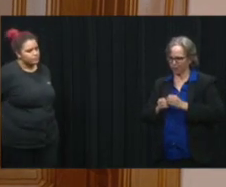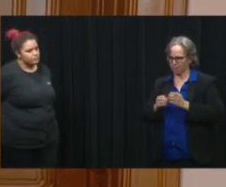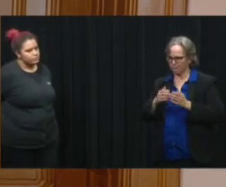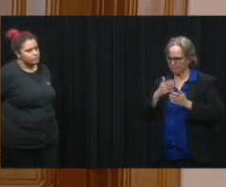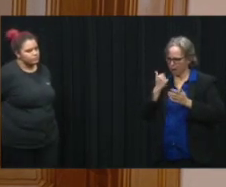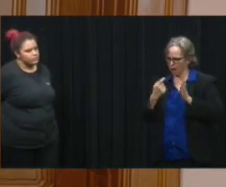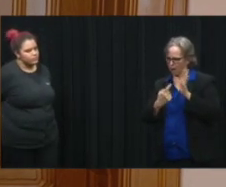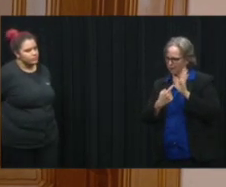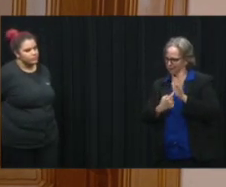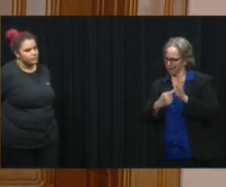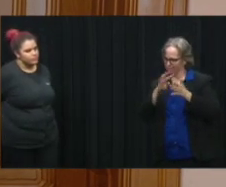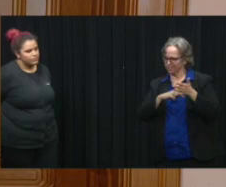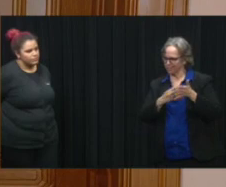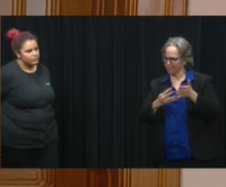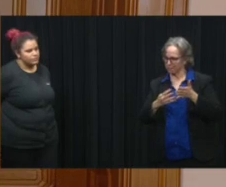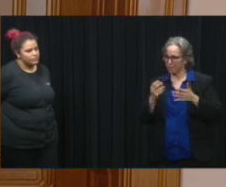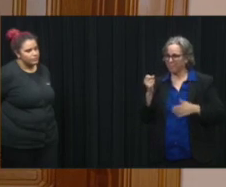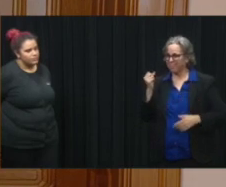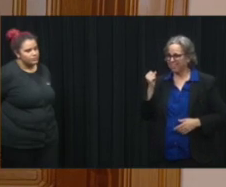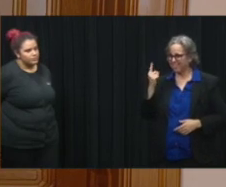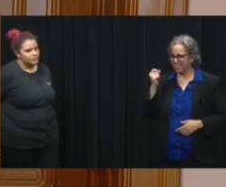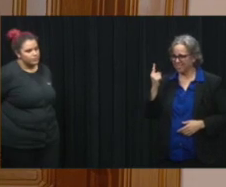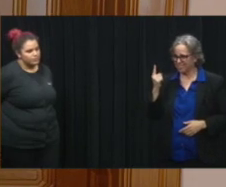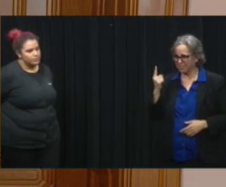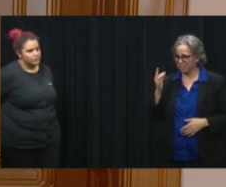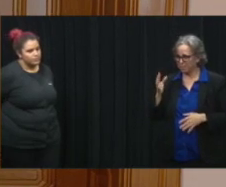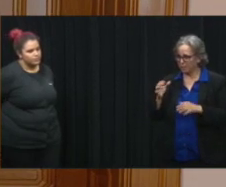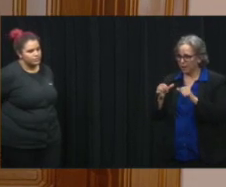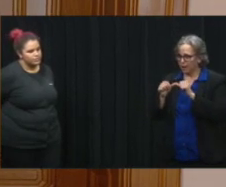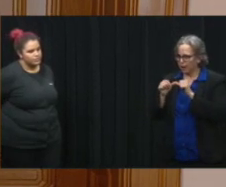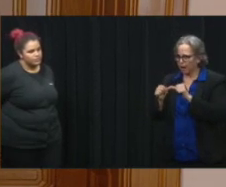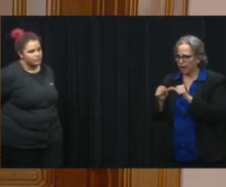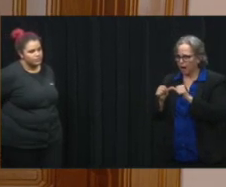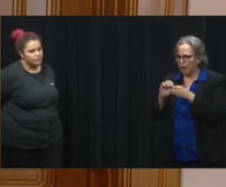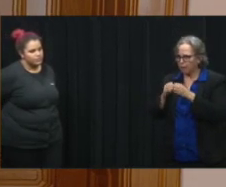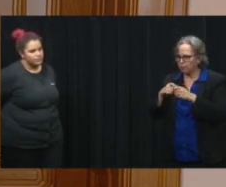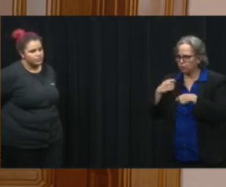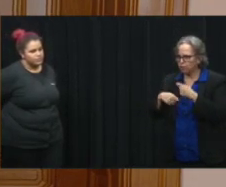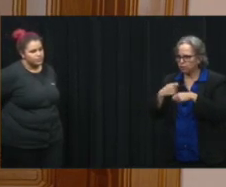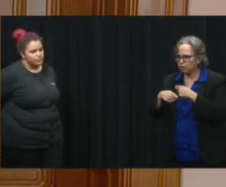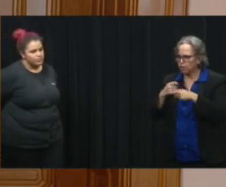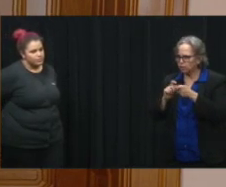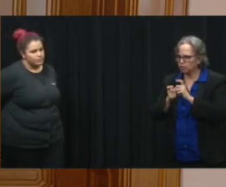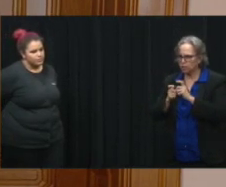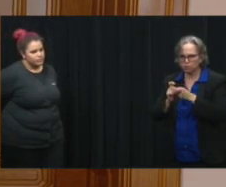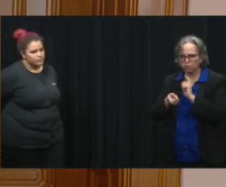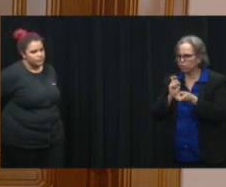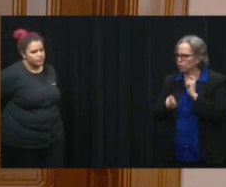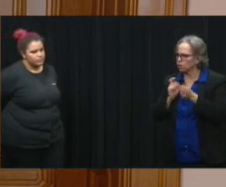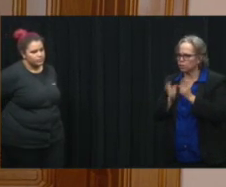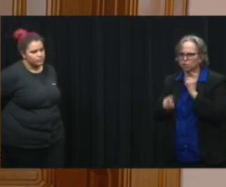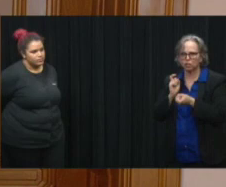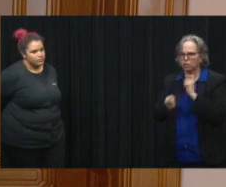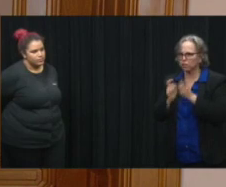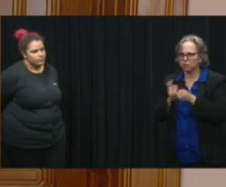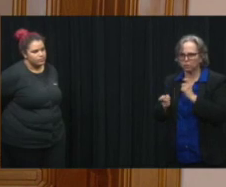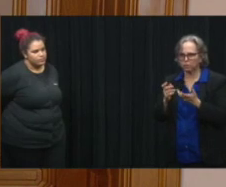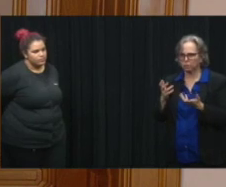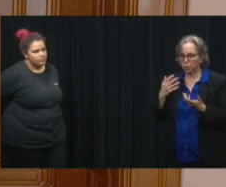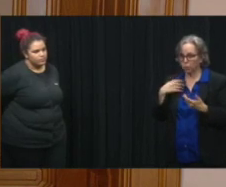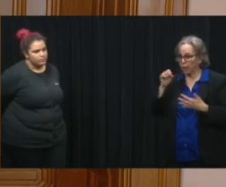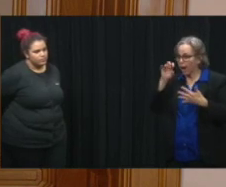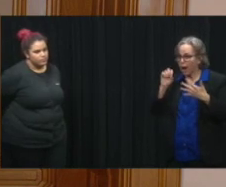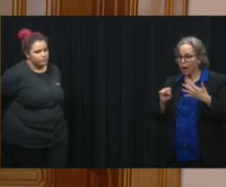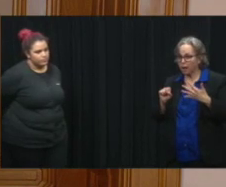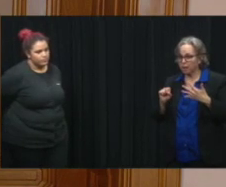is a dynamic, and the number that we rolled out today, which is, to